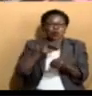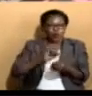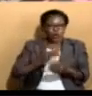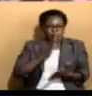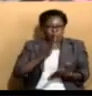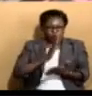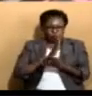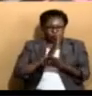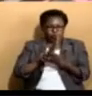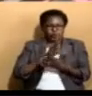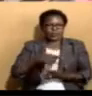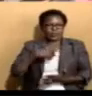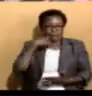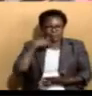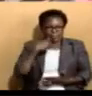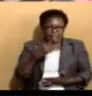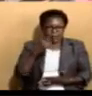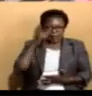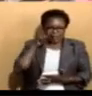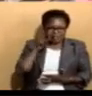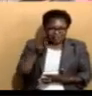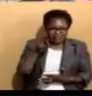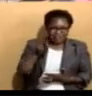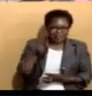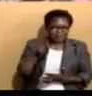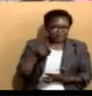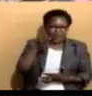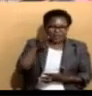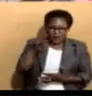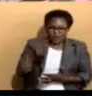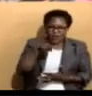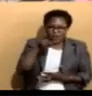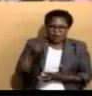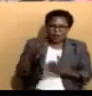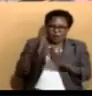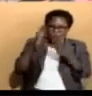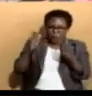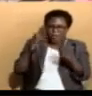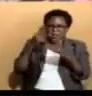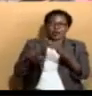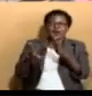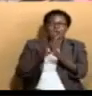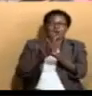humble submission that that was an incurable defect in law.